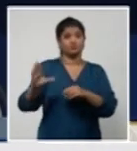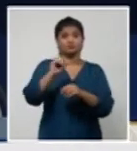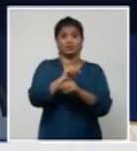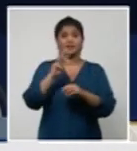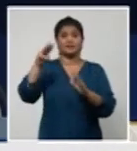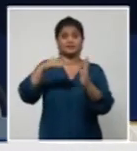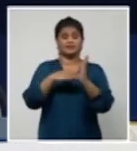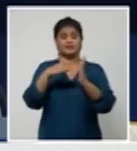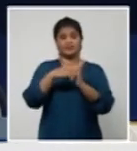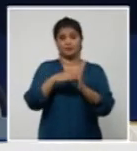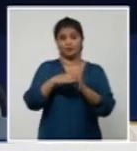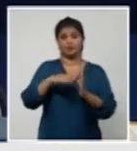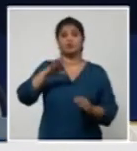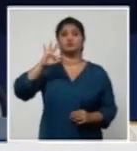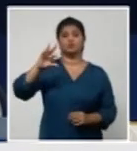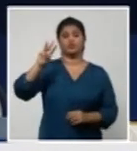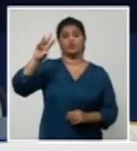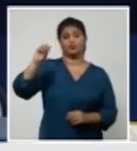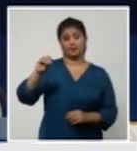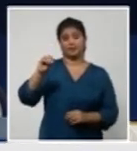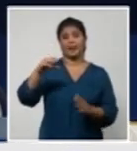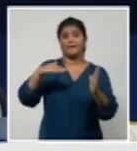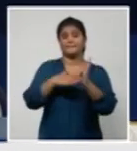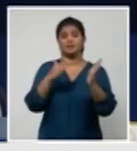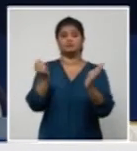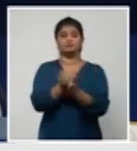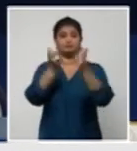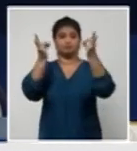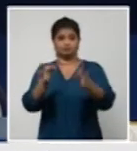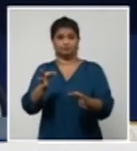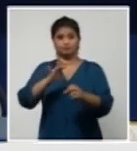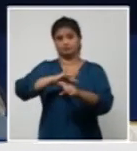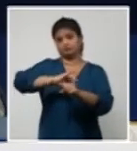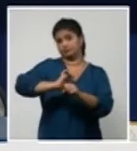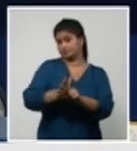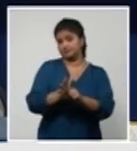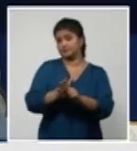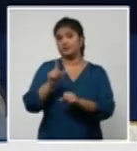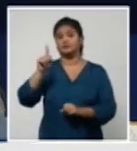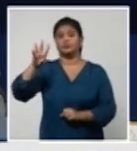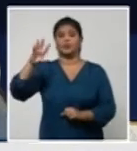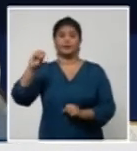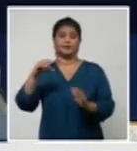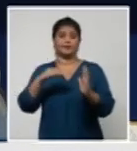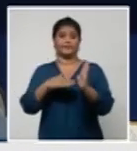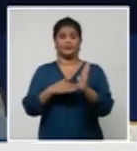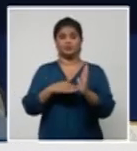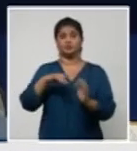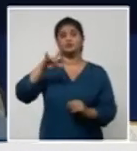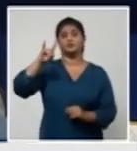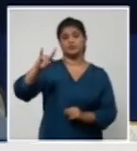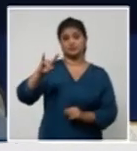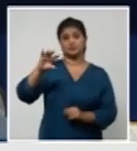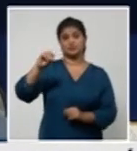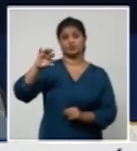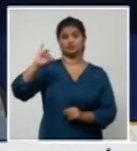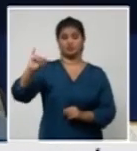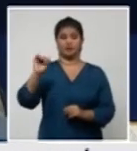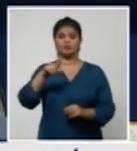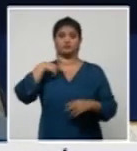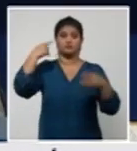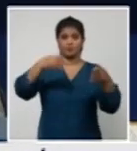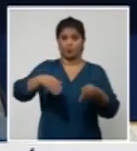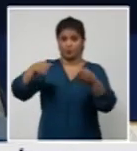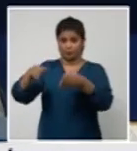140,906 fatalities. Next is Brazil, then India, Russia, South Africa, and Peru